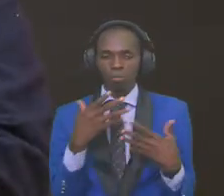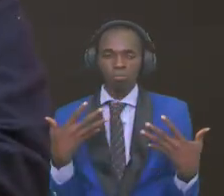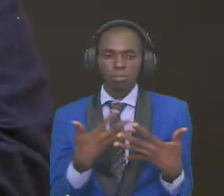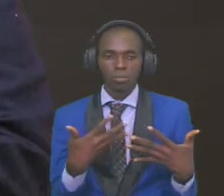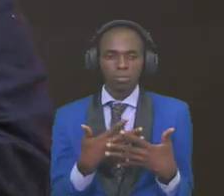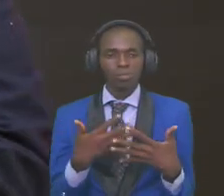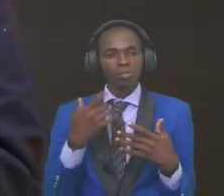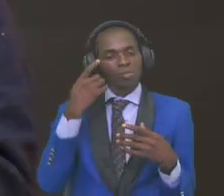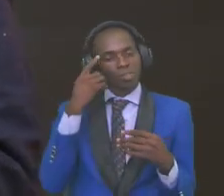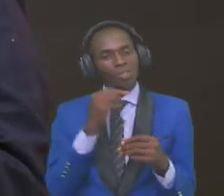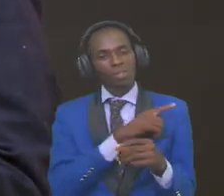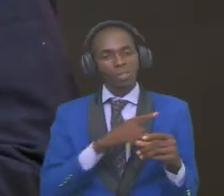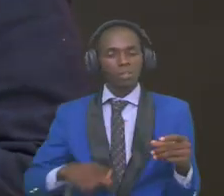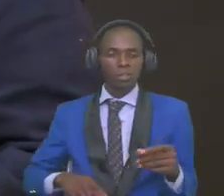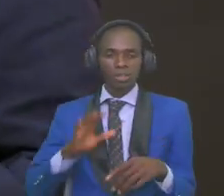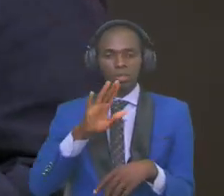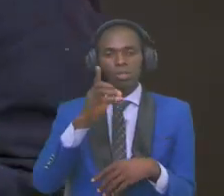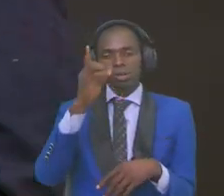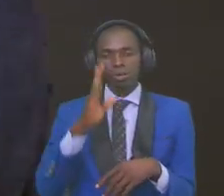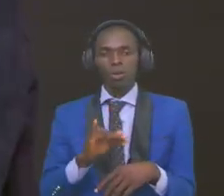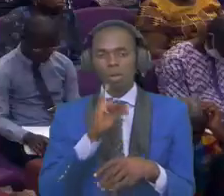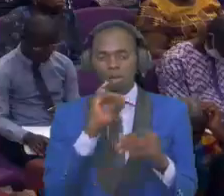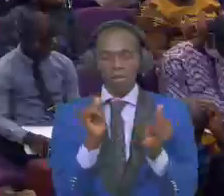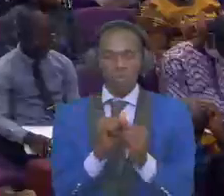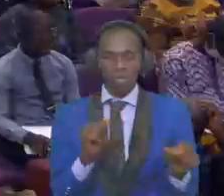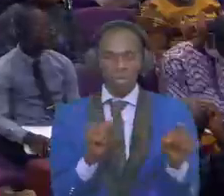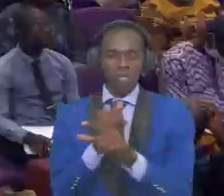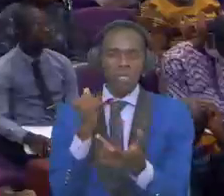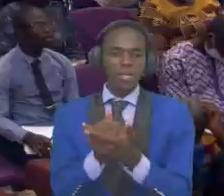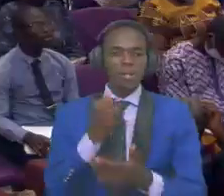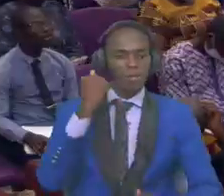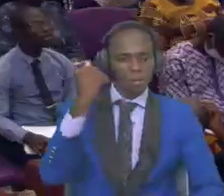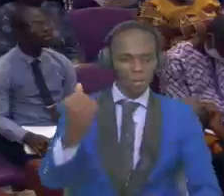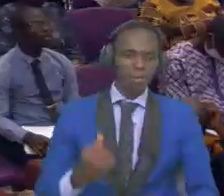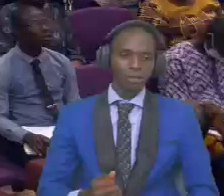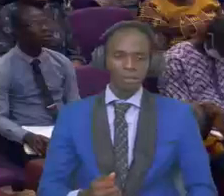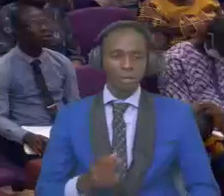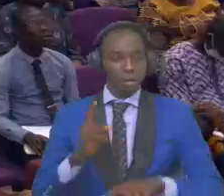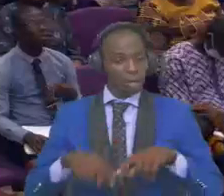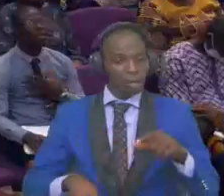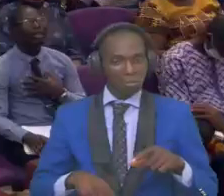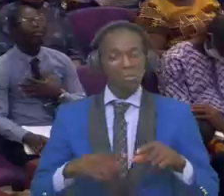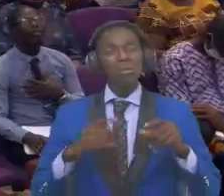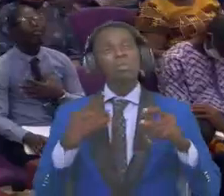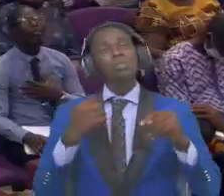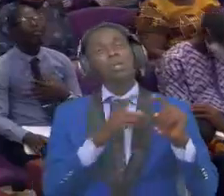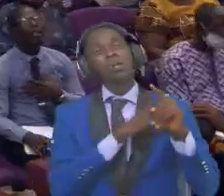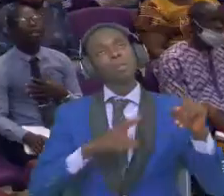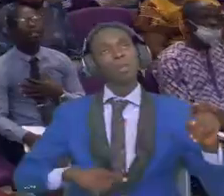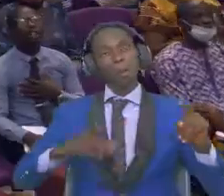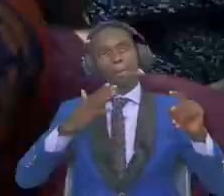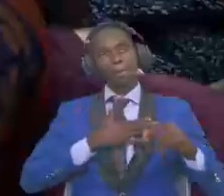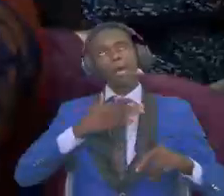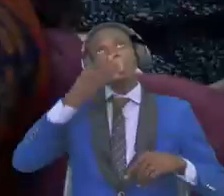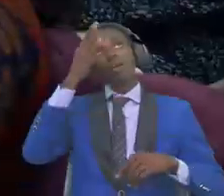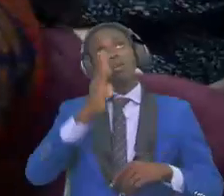the Lord thy God is with thee. Okay, the Lord my God is with me.